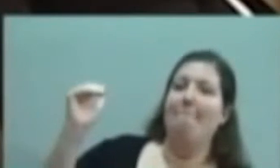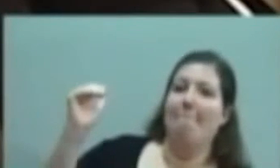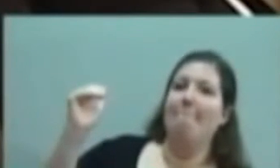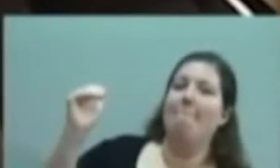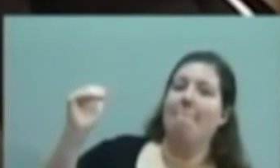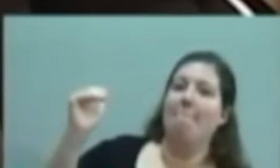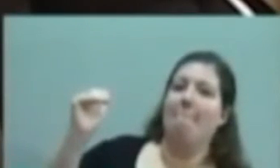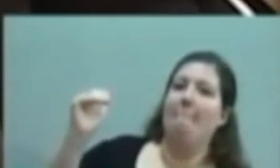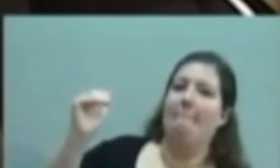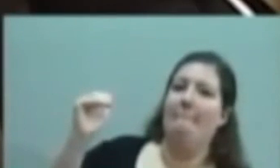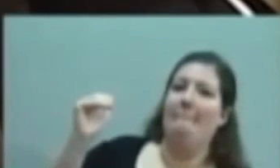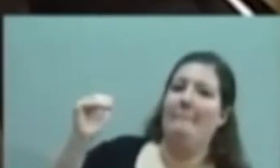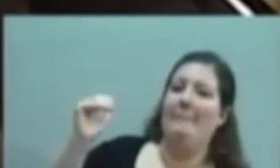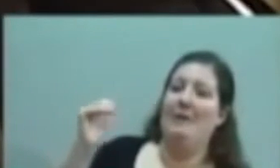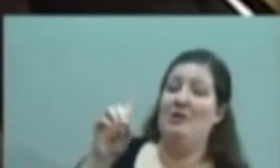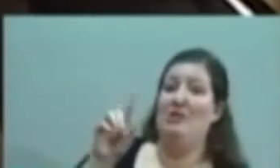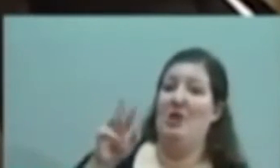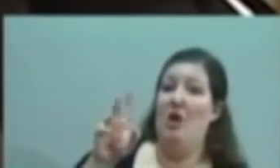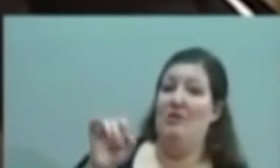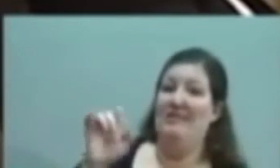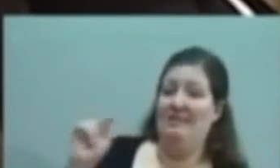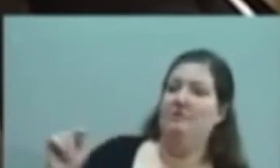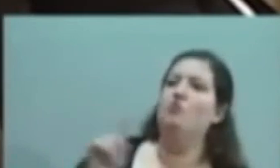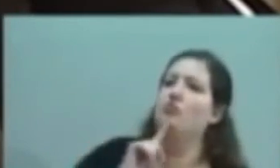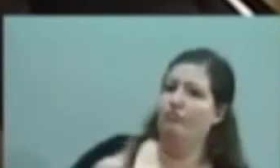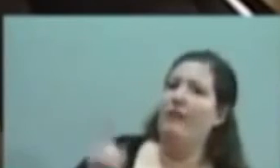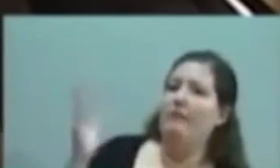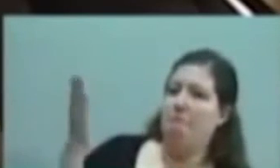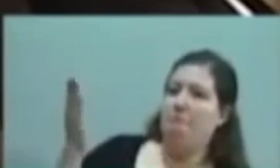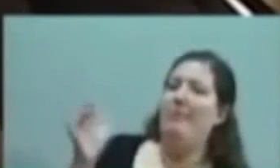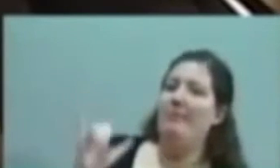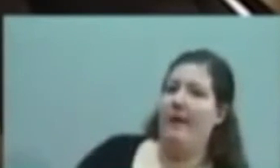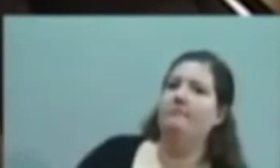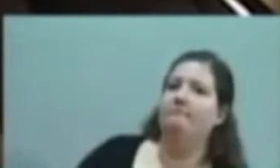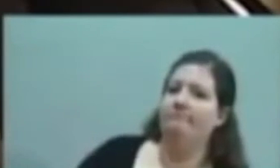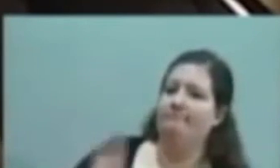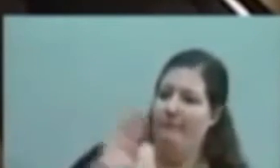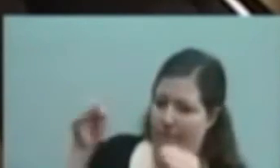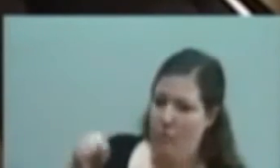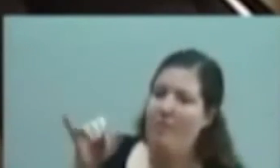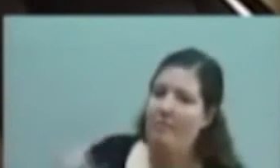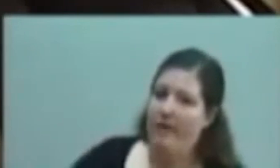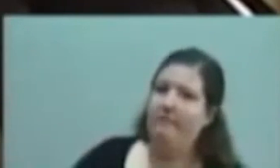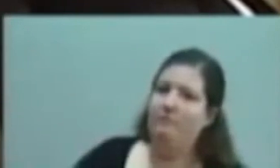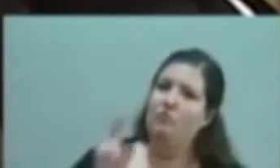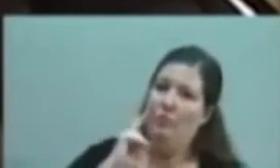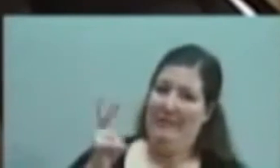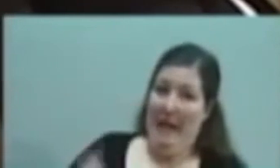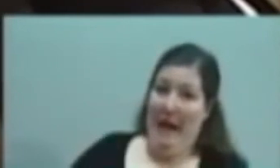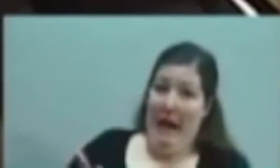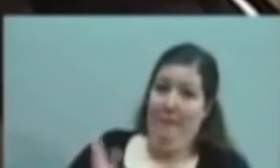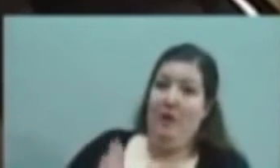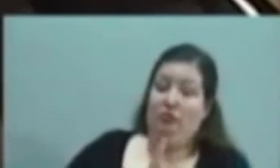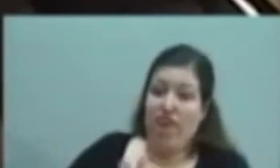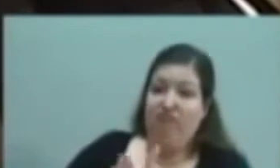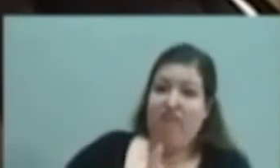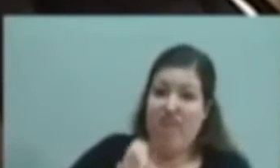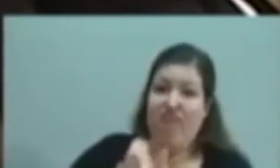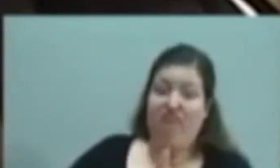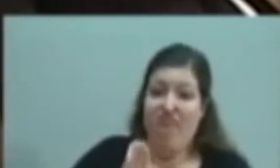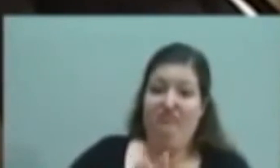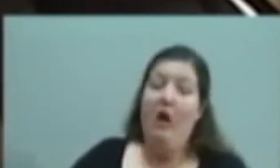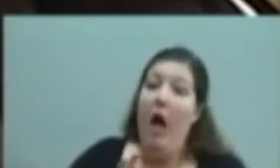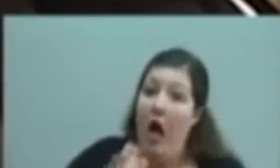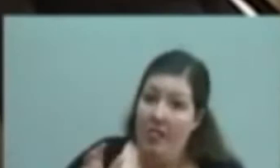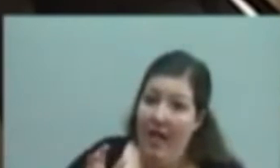Dr. Dossett really actually spoke to that. When you look at the rate of improvement of all the groups. In order to close the